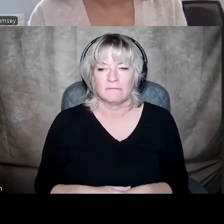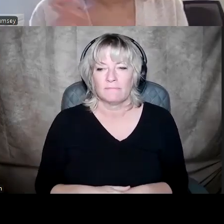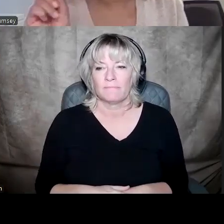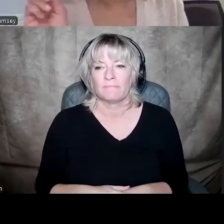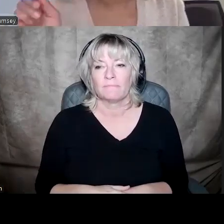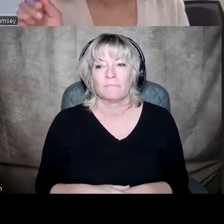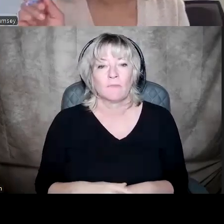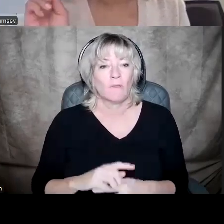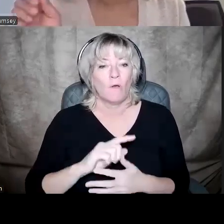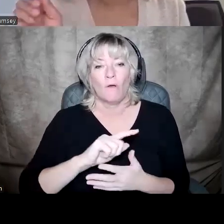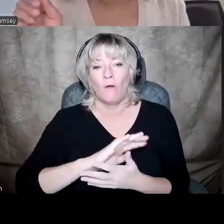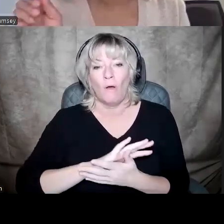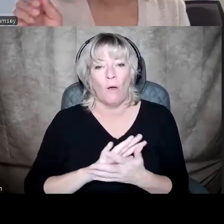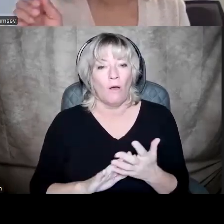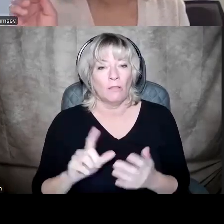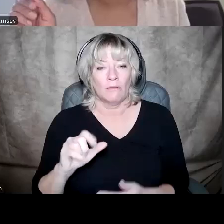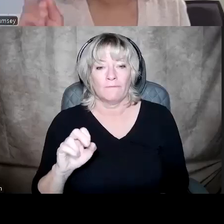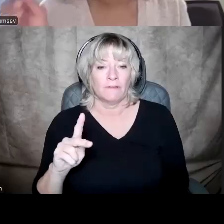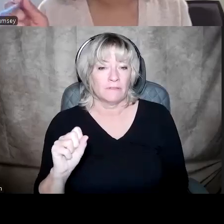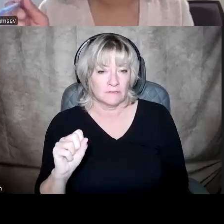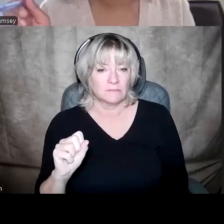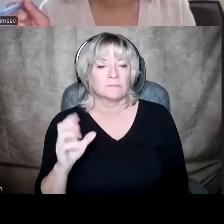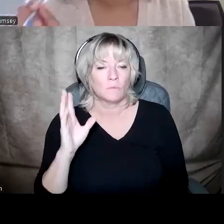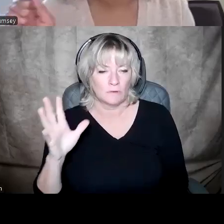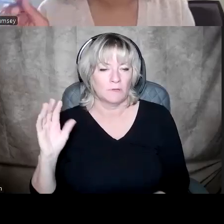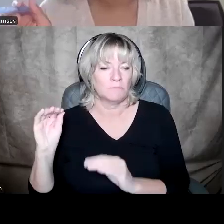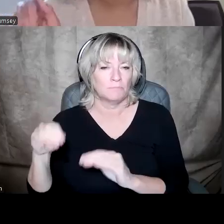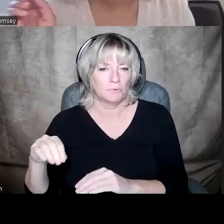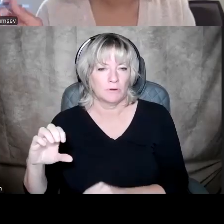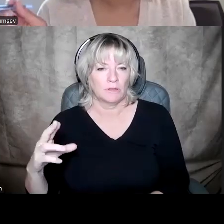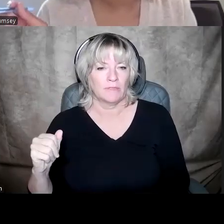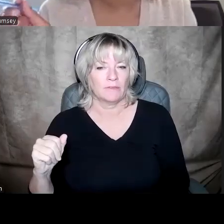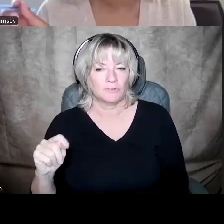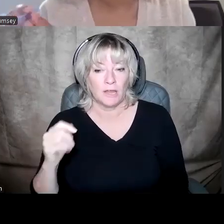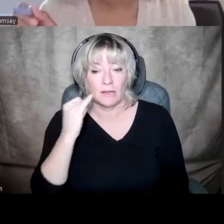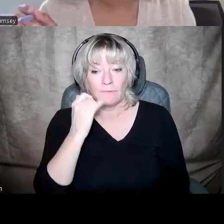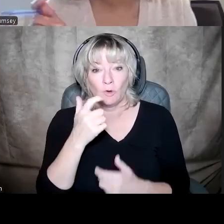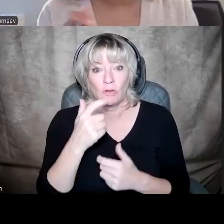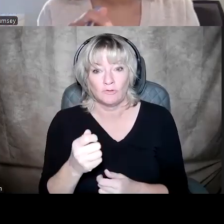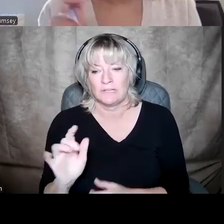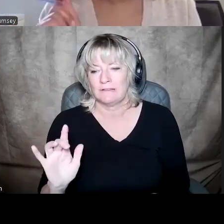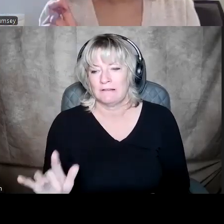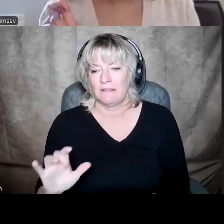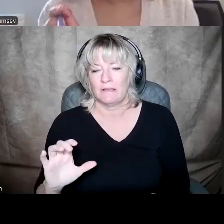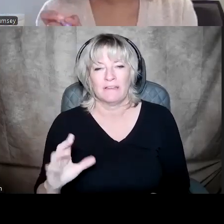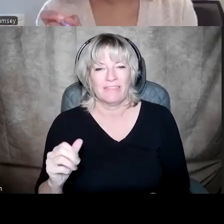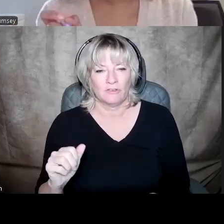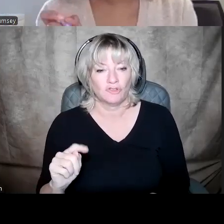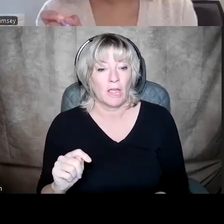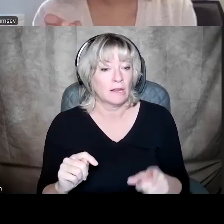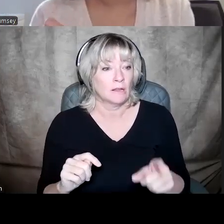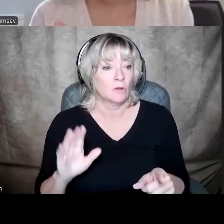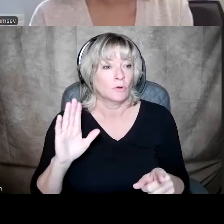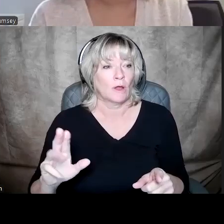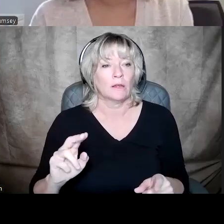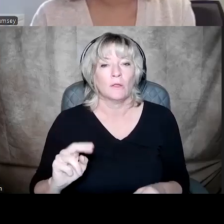And all of the links for these articles are going to be in the chat. So if you're interested, just click on the article in the chat. This one's great. The North